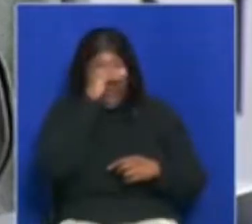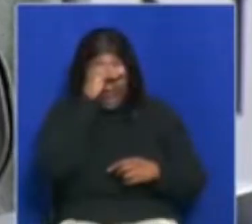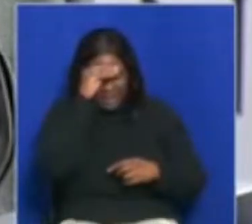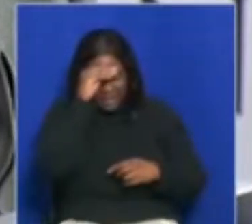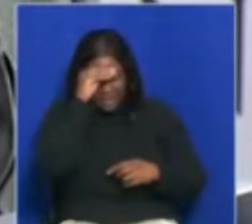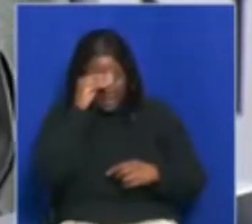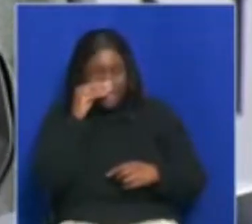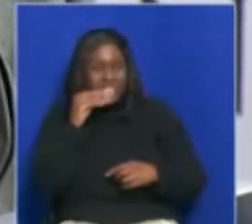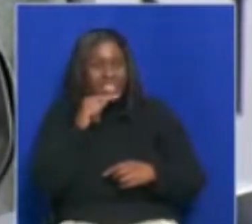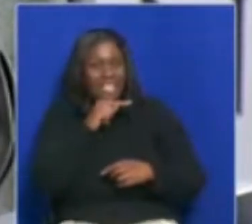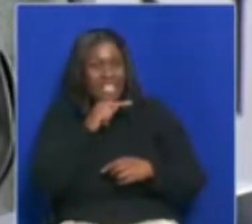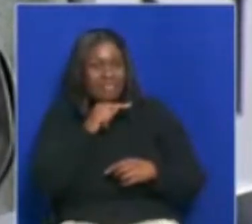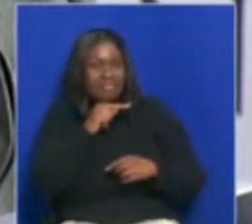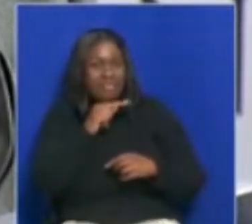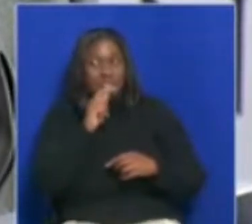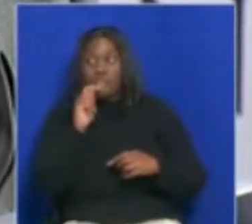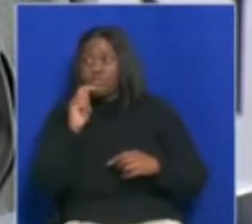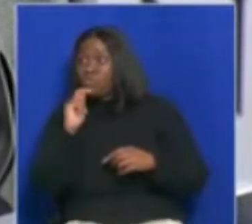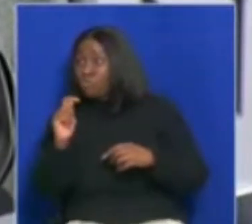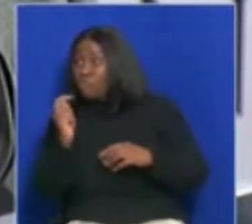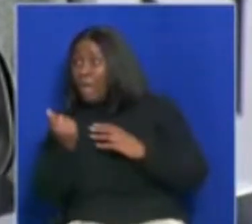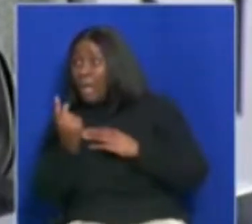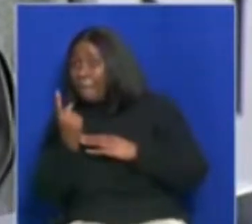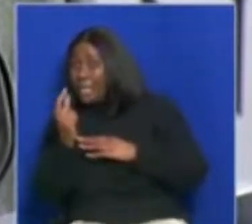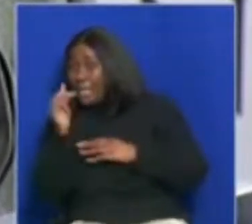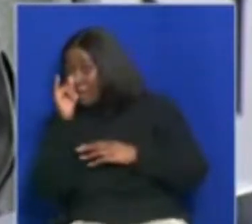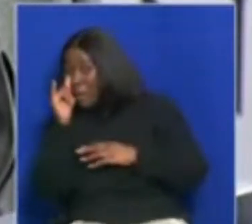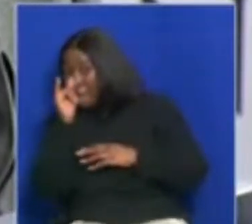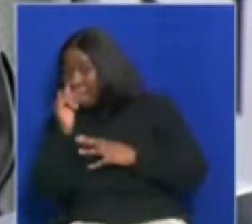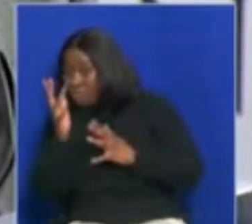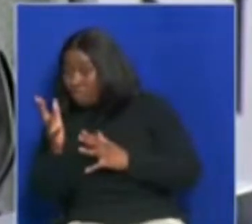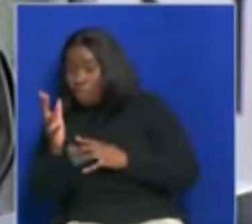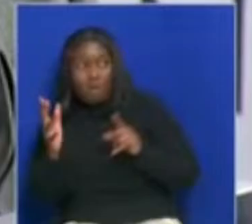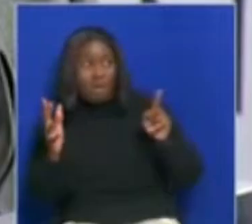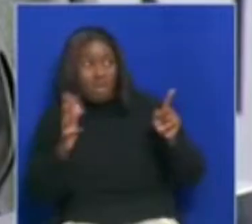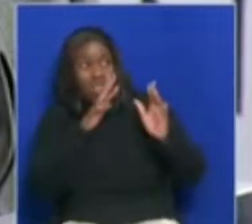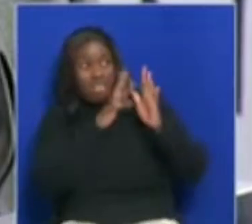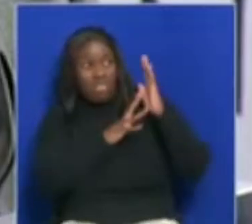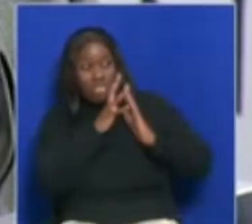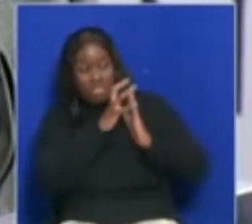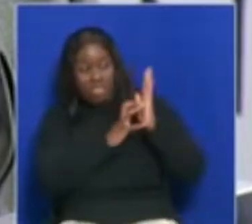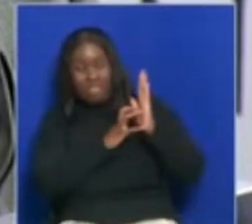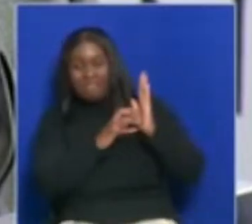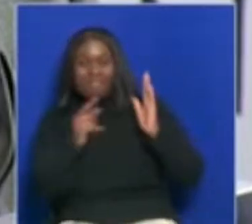to the crime scene. And then they went all out for the second suspect.